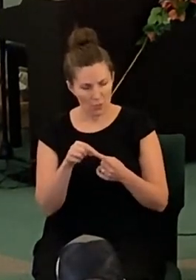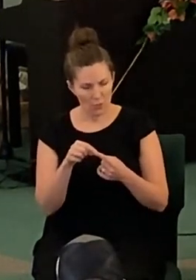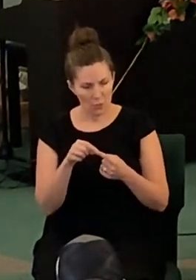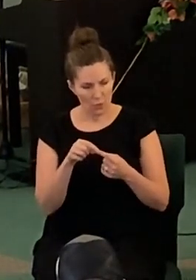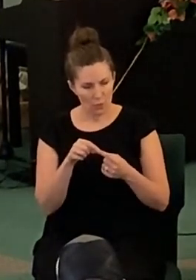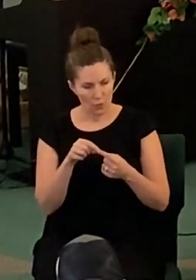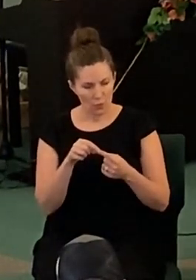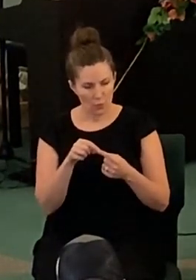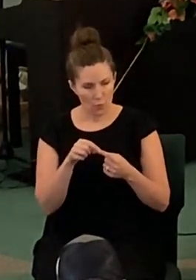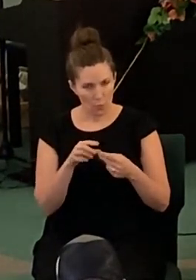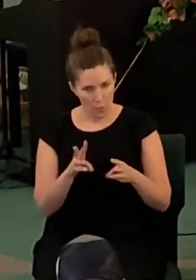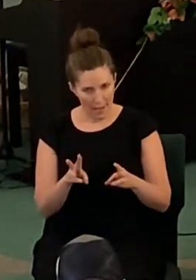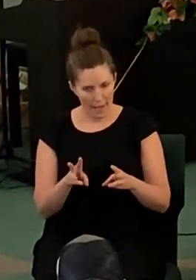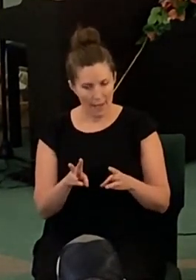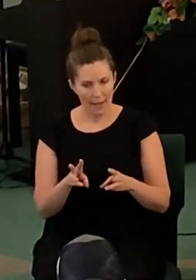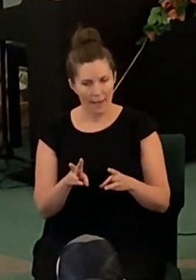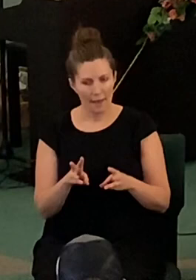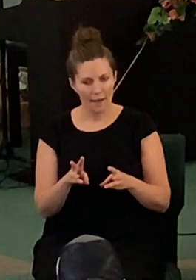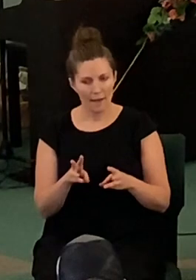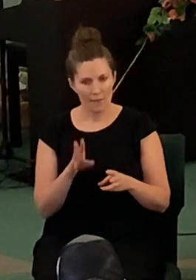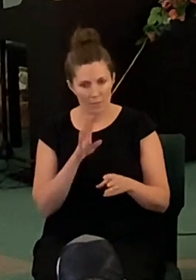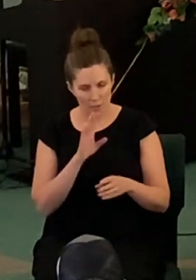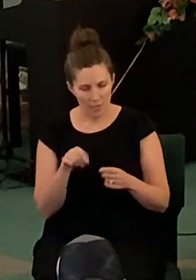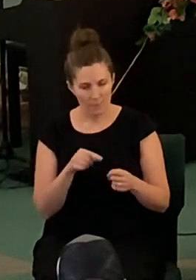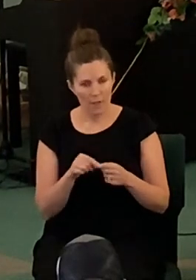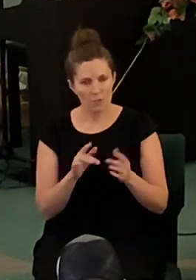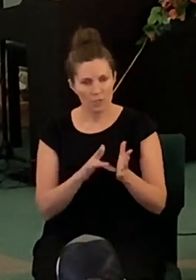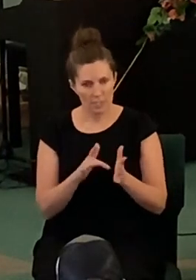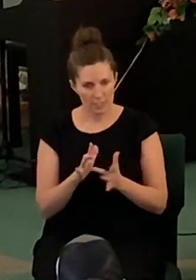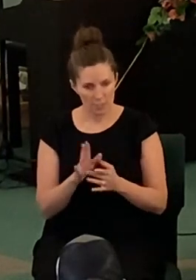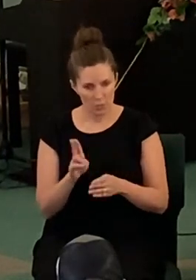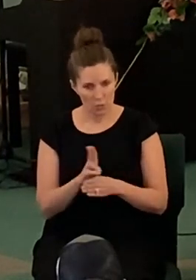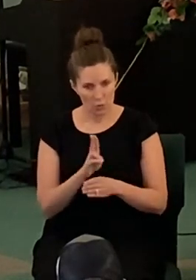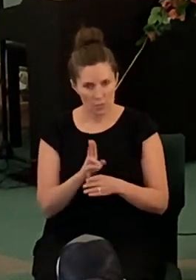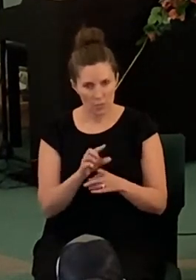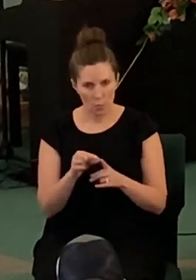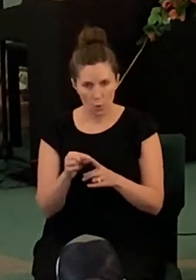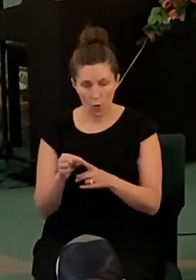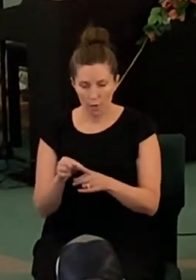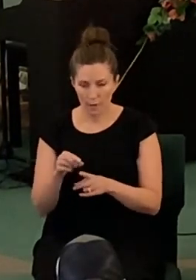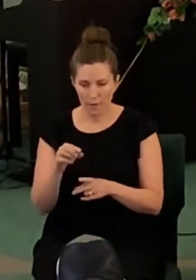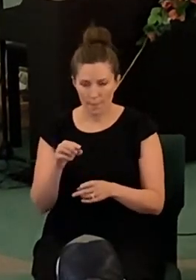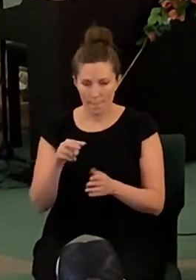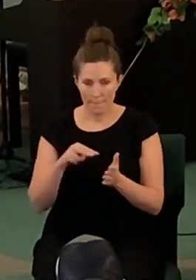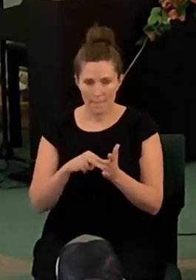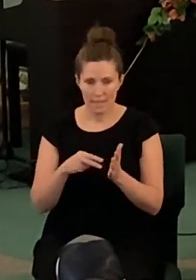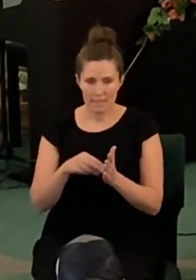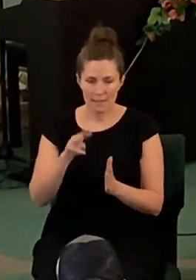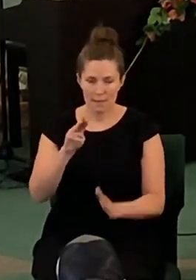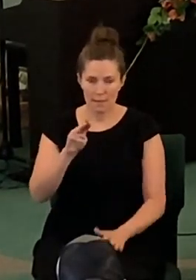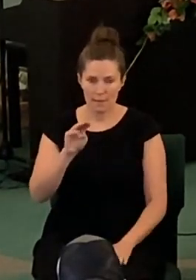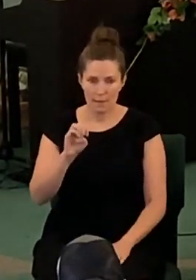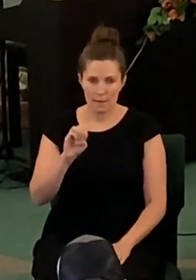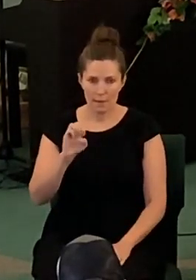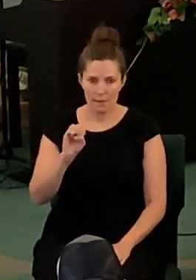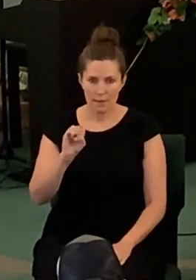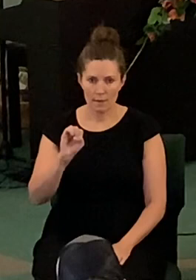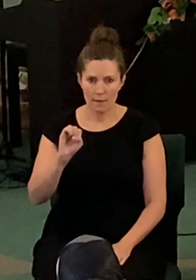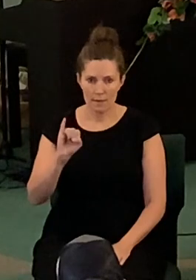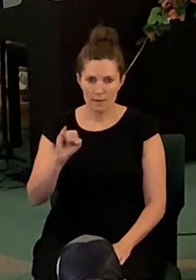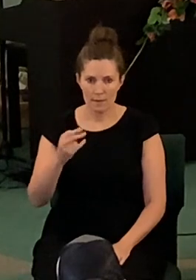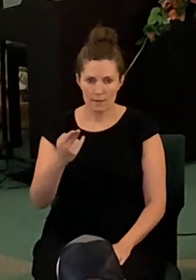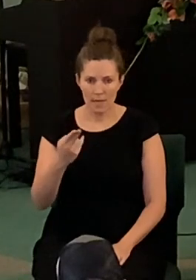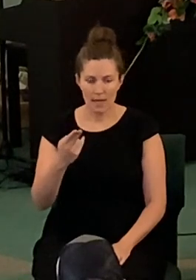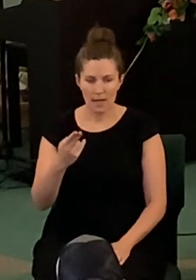special, unique Messiah, Jesus. He had precious blood. He was a lamb unblemished, and he